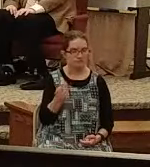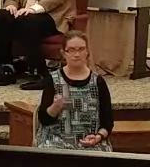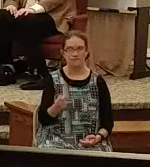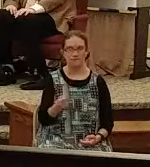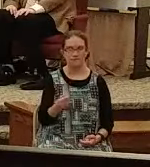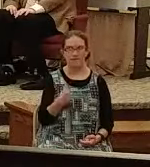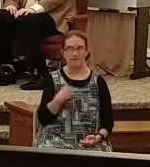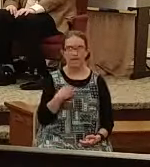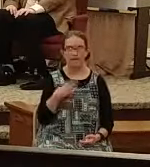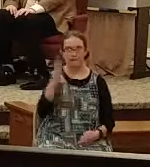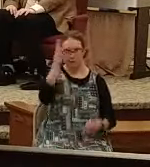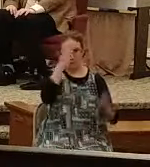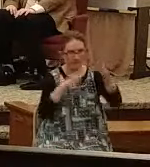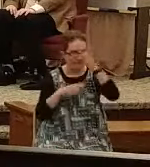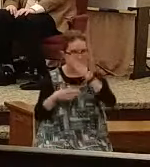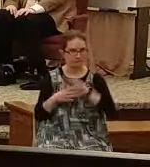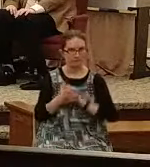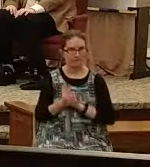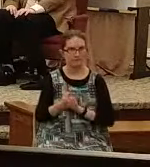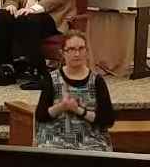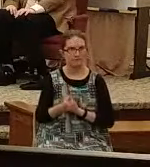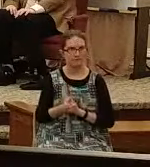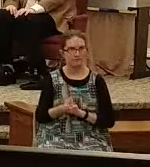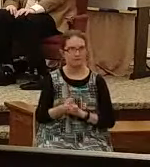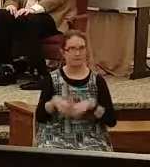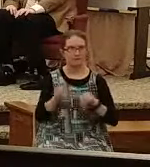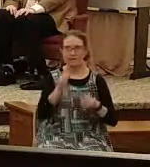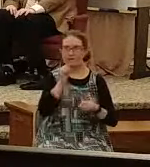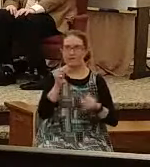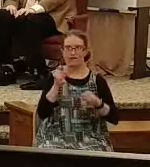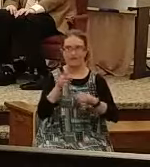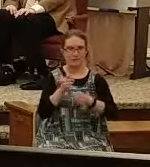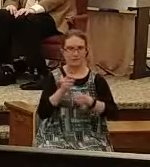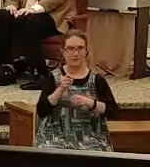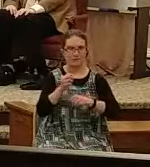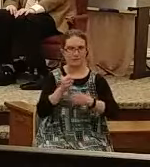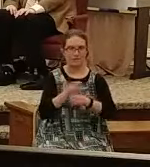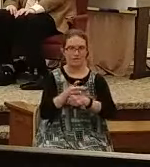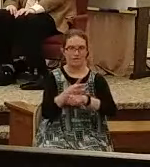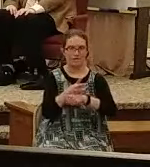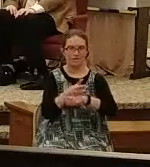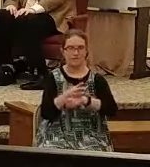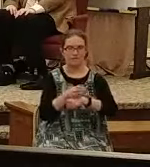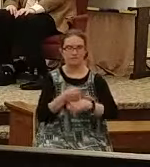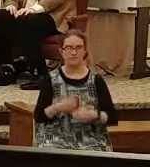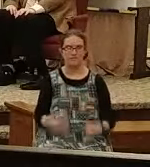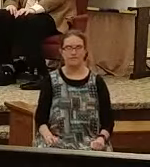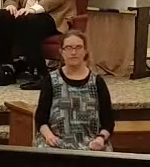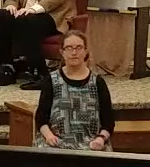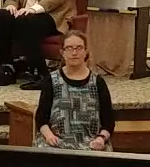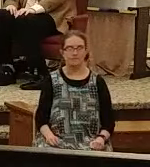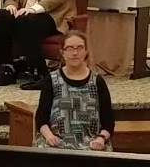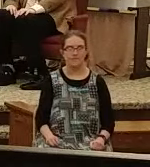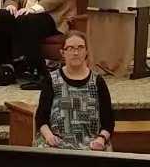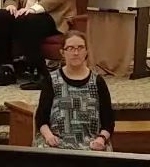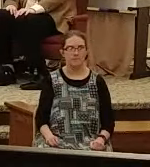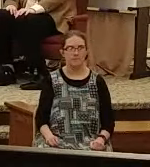I just got this problem, and I just can't seem to overcome this. You know?